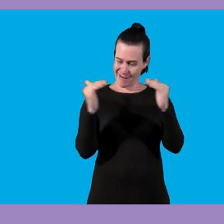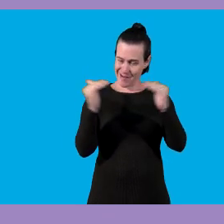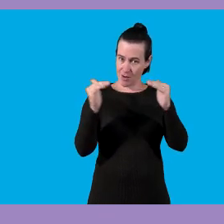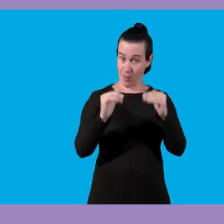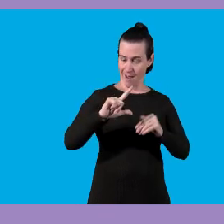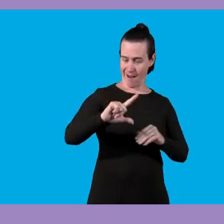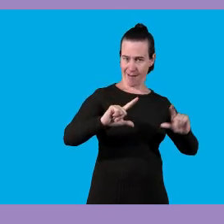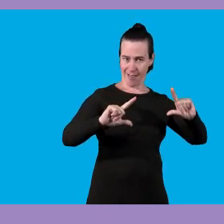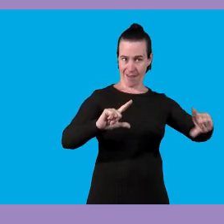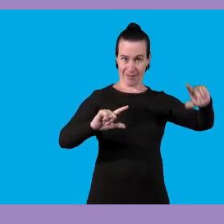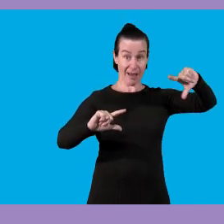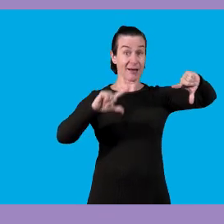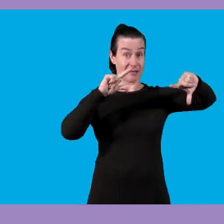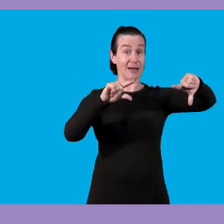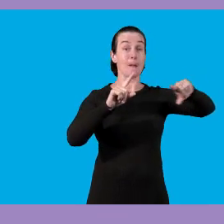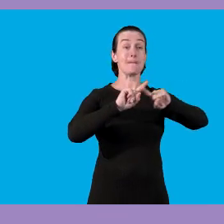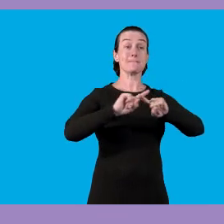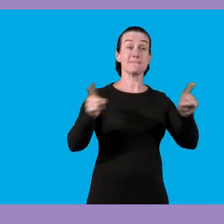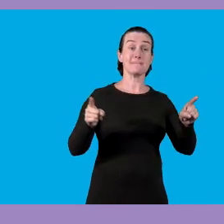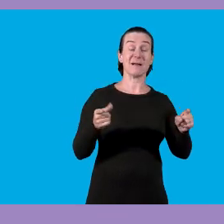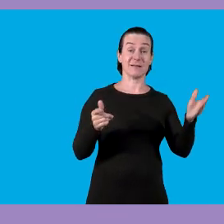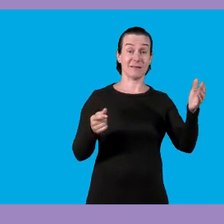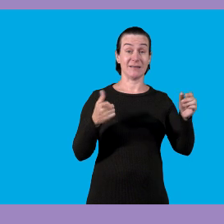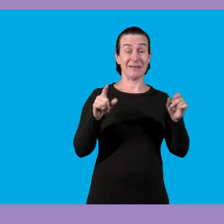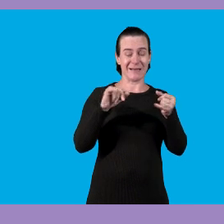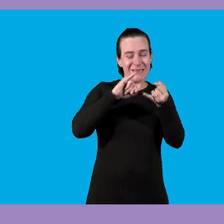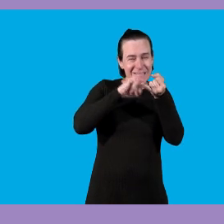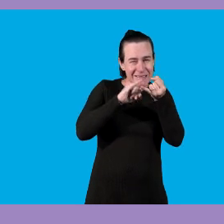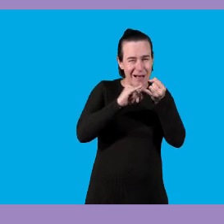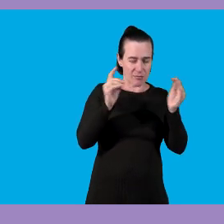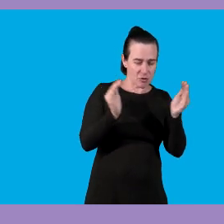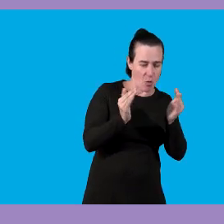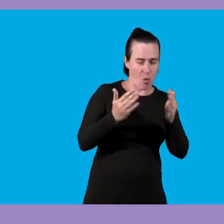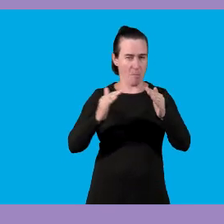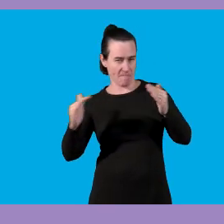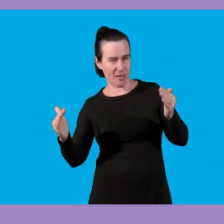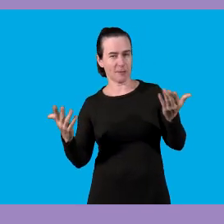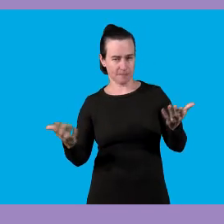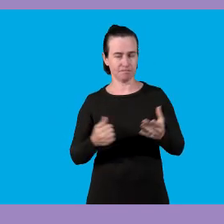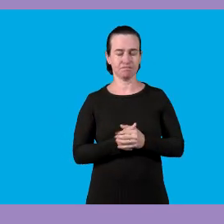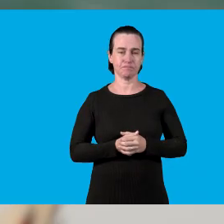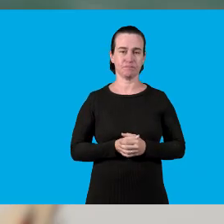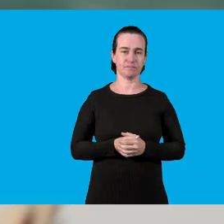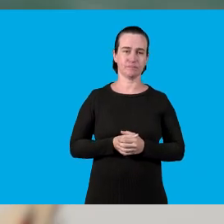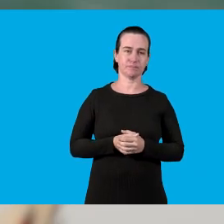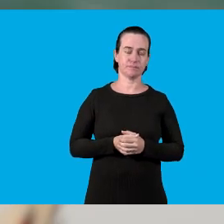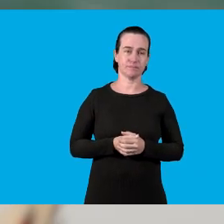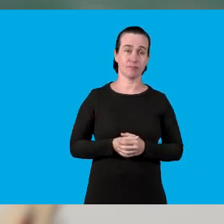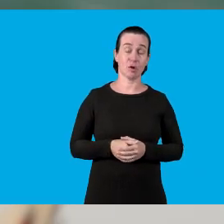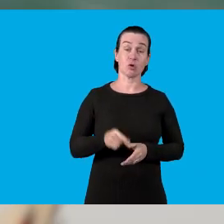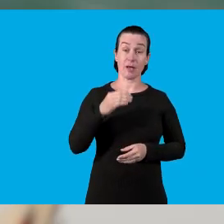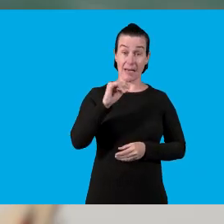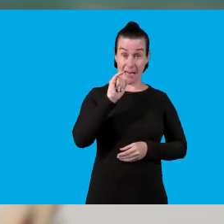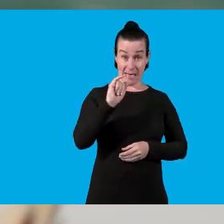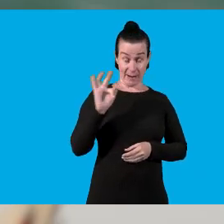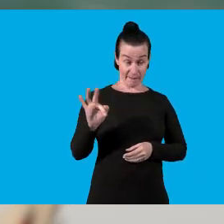sizes. Remember, congruent quadrilaterals are also similar. As we were saying with the triangles, as long as they